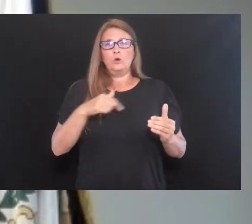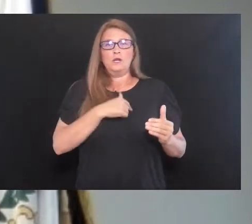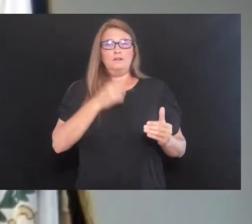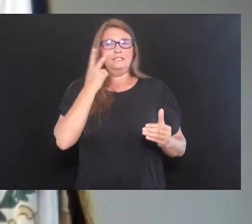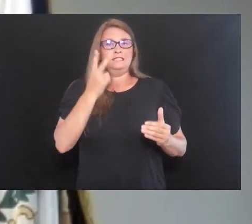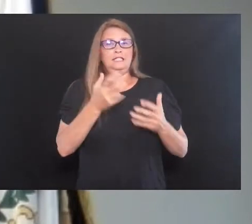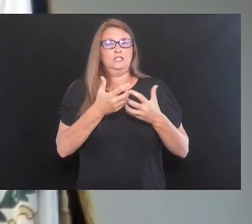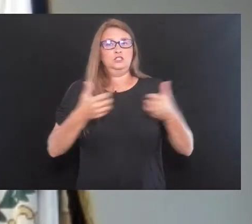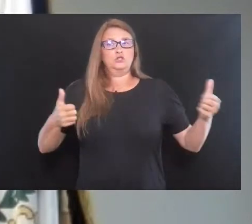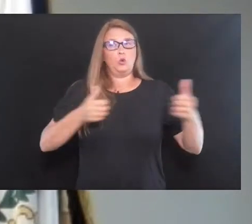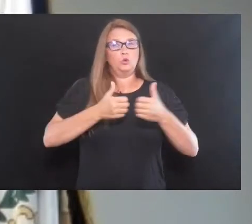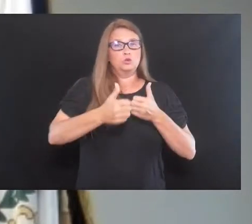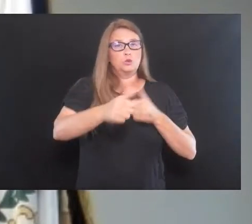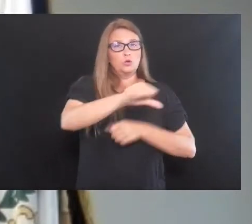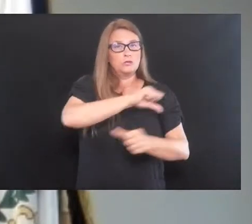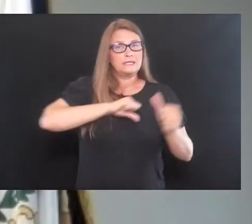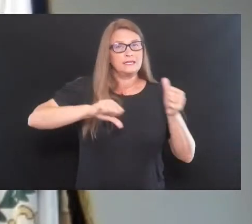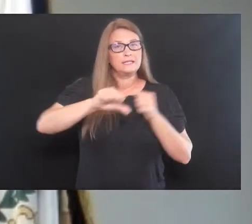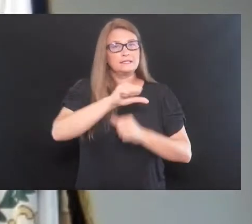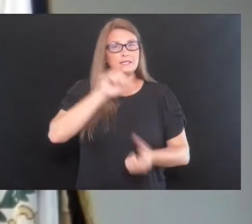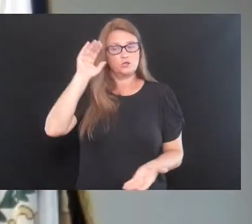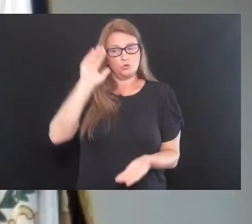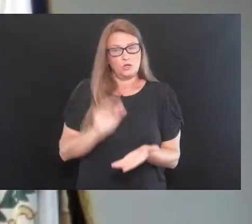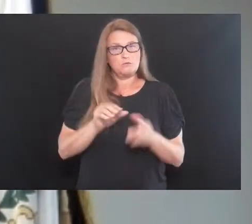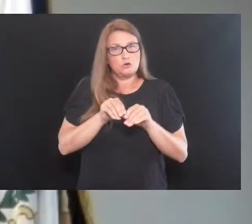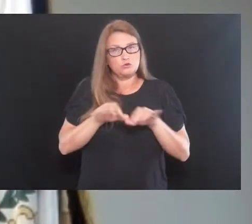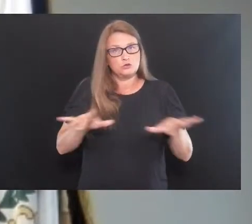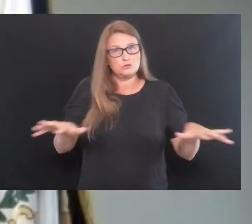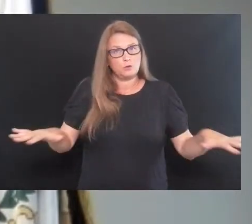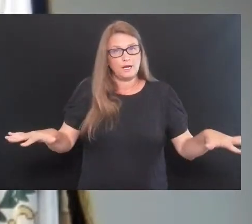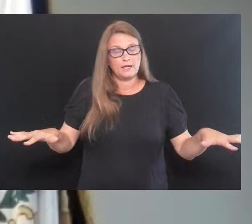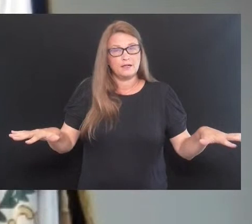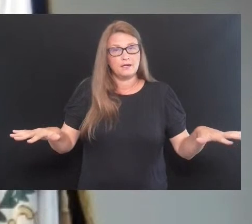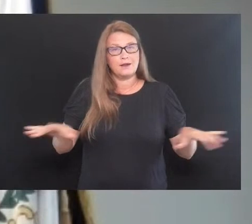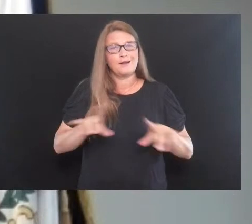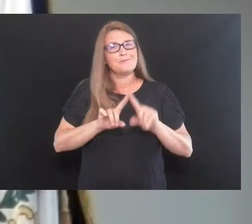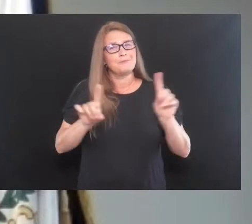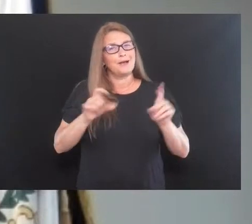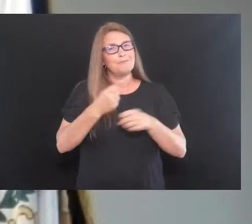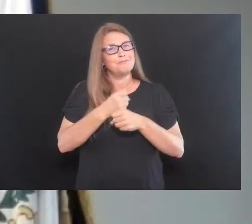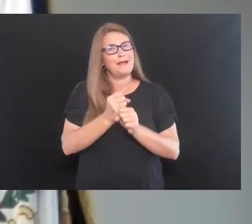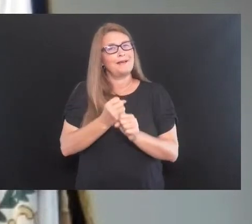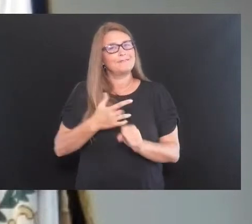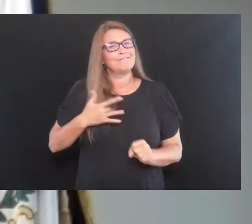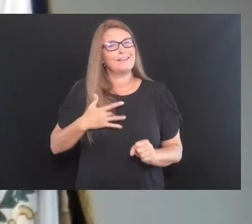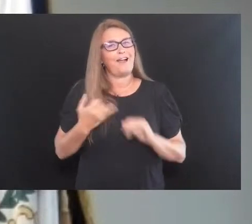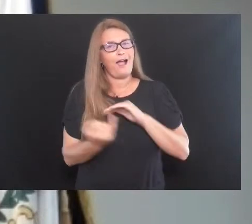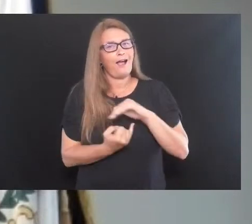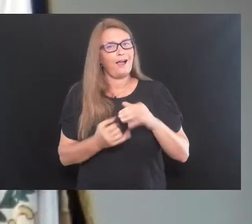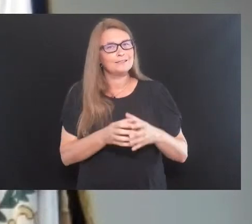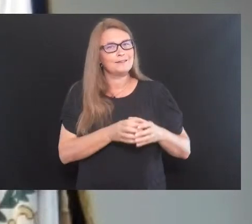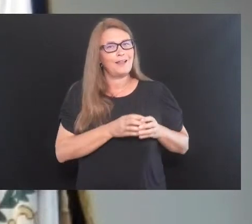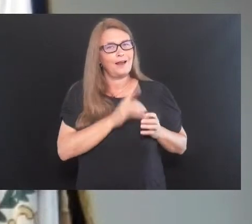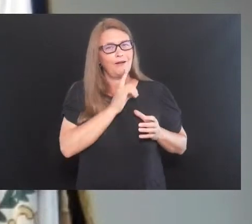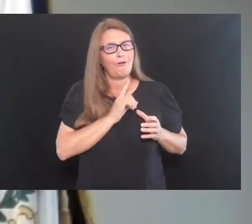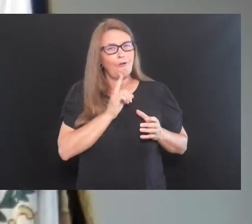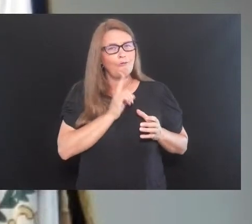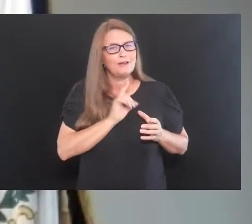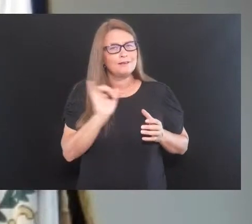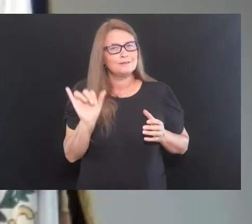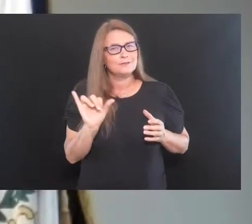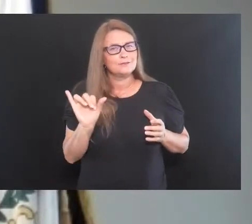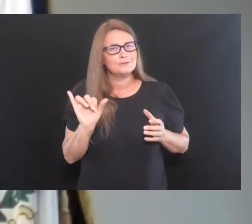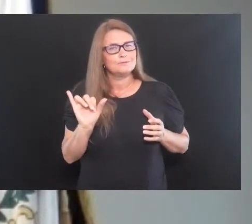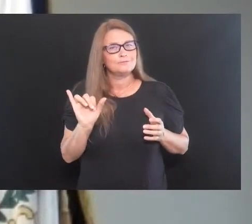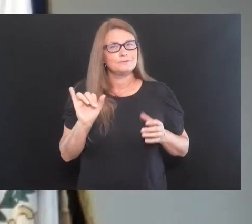distancing are necessary to reduce the spread of COVID-19, but they can make us feel isolated and lonely and can increase